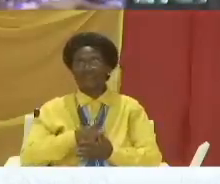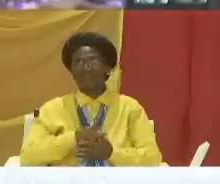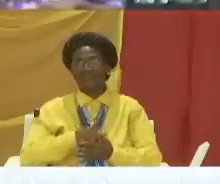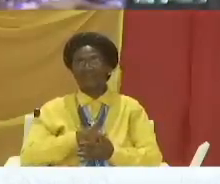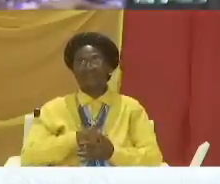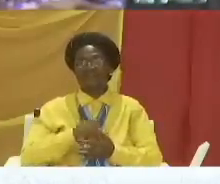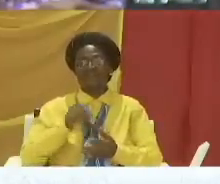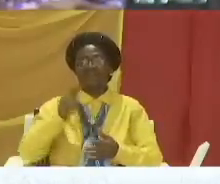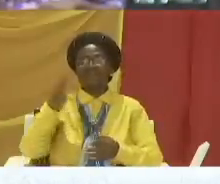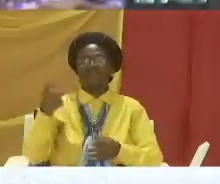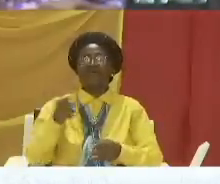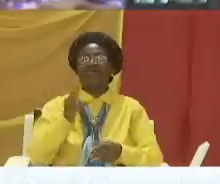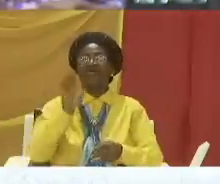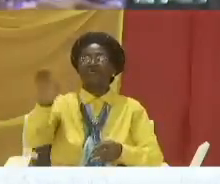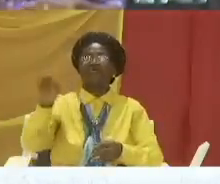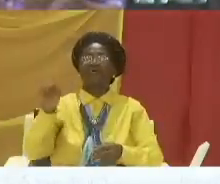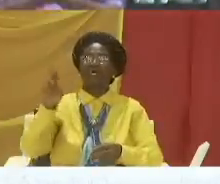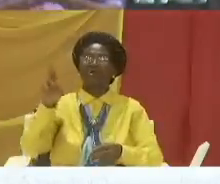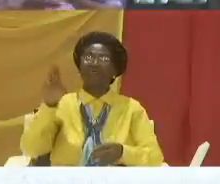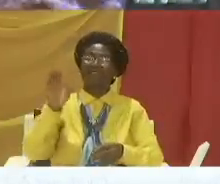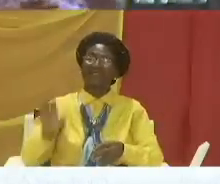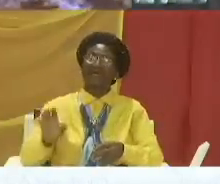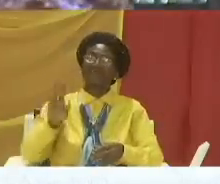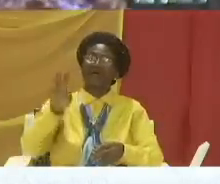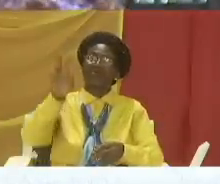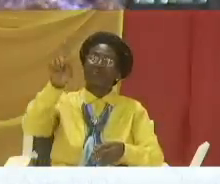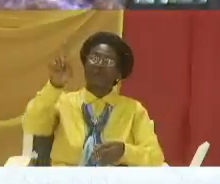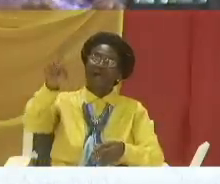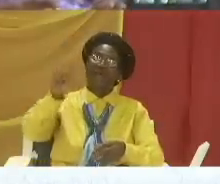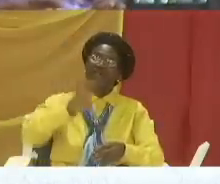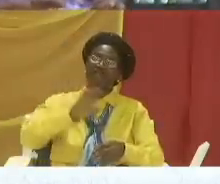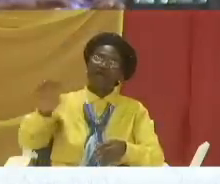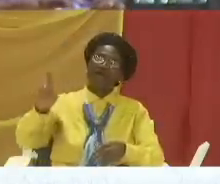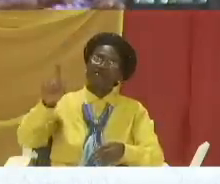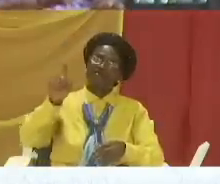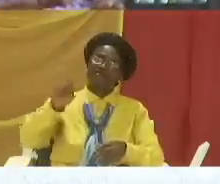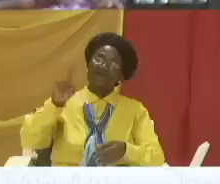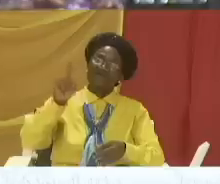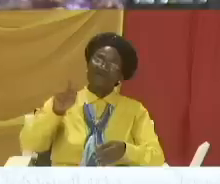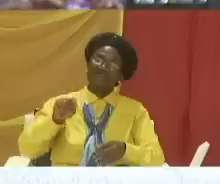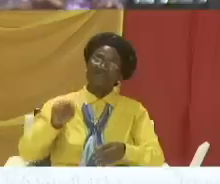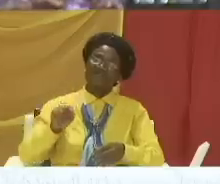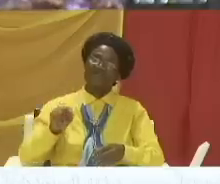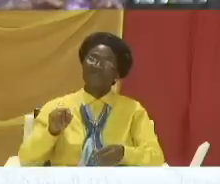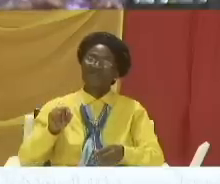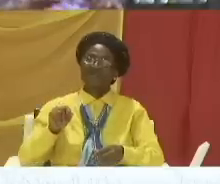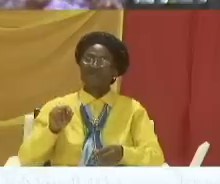2 Corinthians chapter 1 verse 20, 2 Corinthians 1 20,